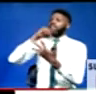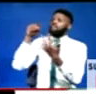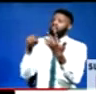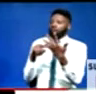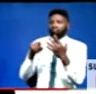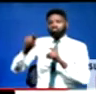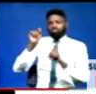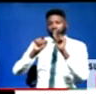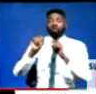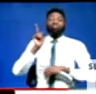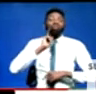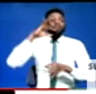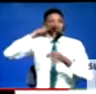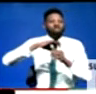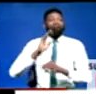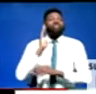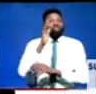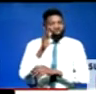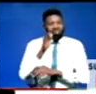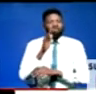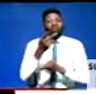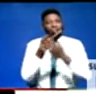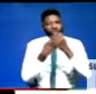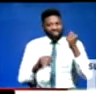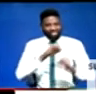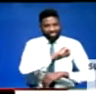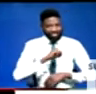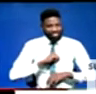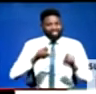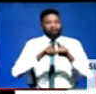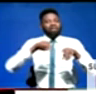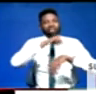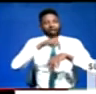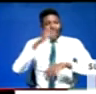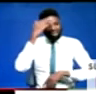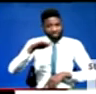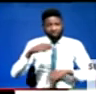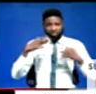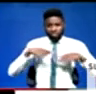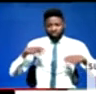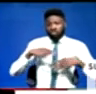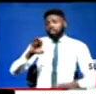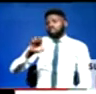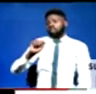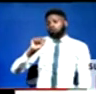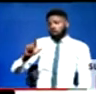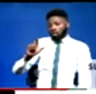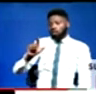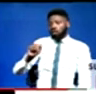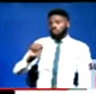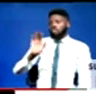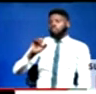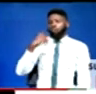tomorrow's voting exercise by both the Senate and the National Assembly. Among those picked for the EALA jobs include former Mombasa